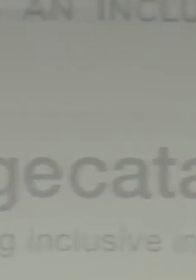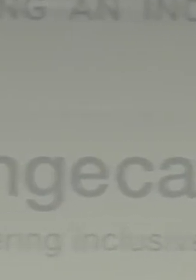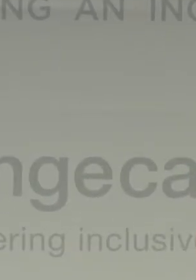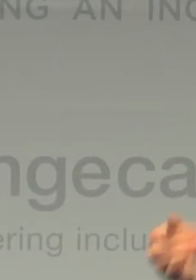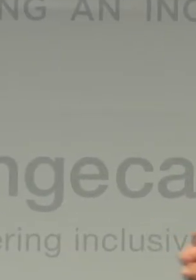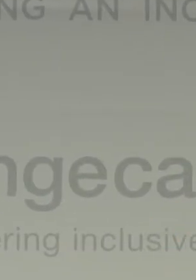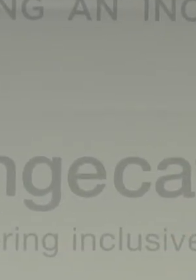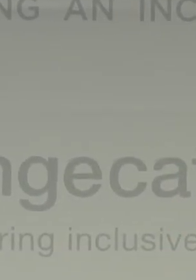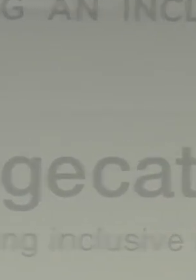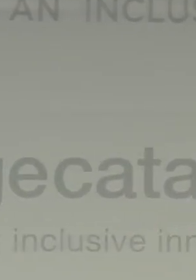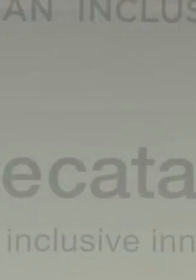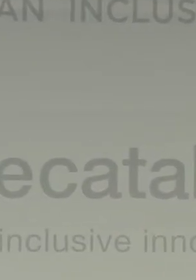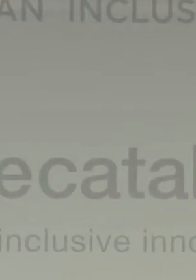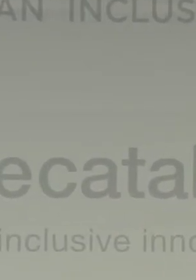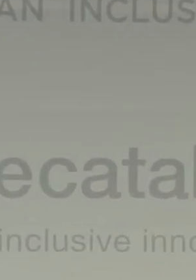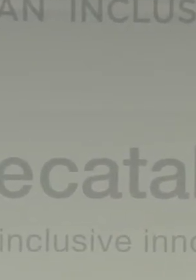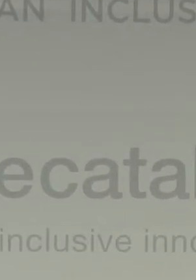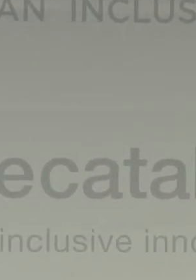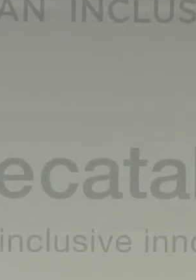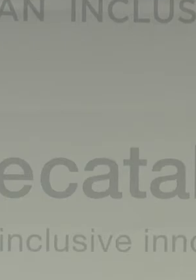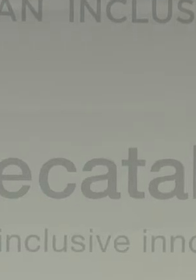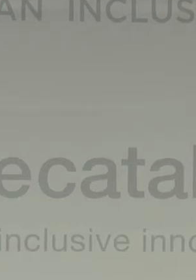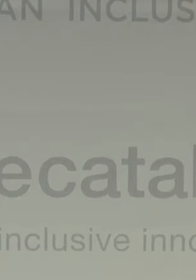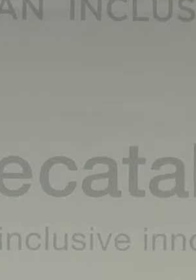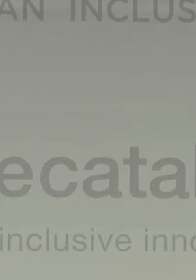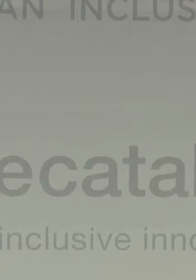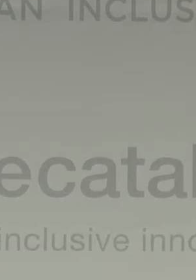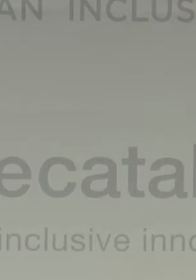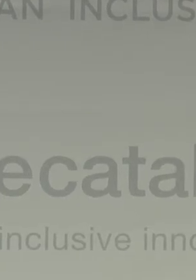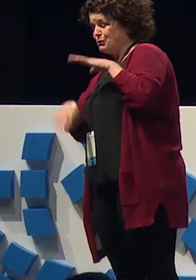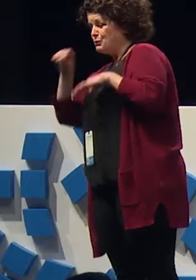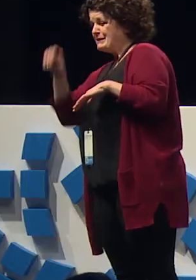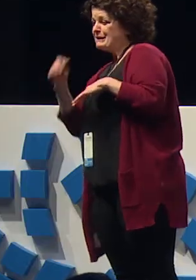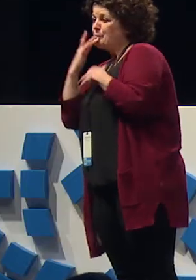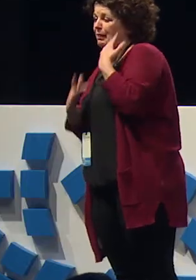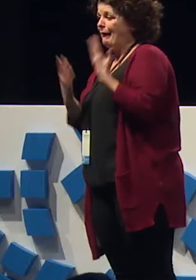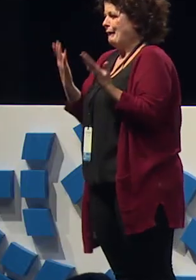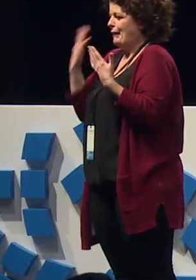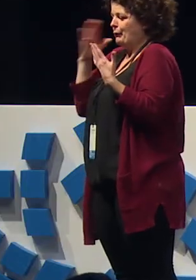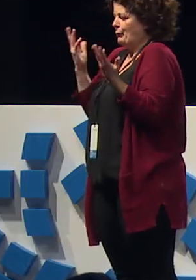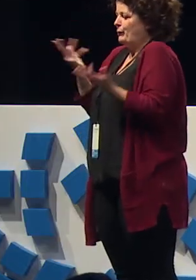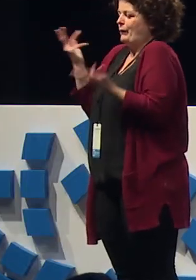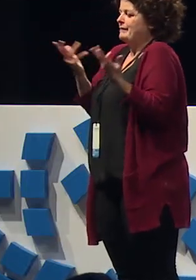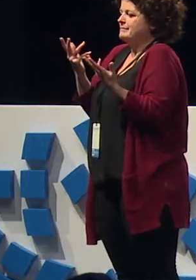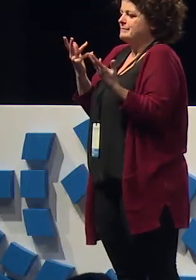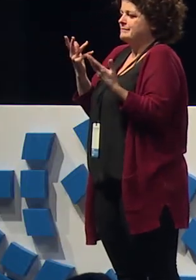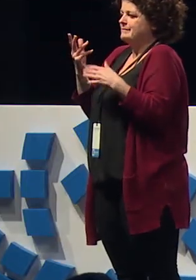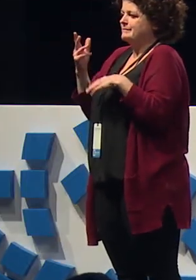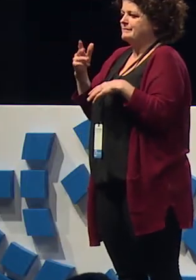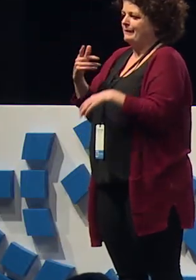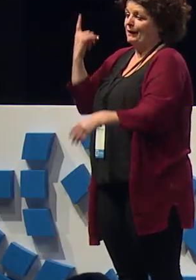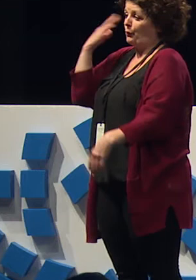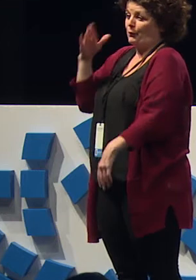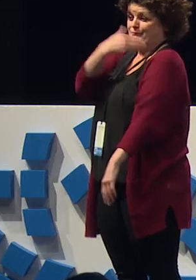many tribes, we still have this system where if you get down to a certain like percentage of blood with like, I don't know, whatever you look at, like chop off that